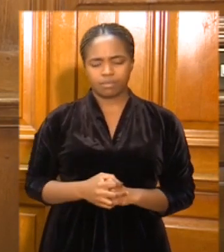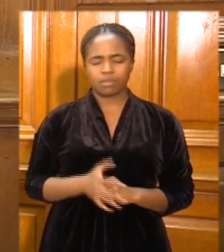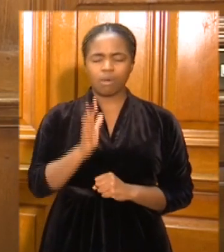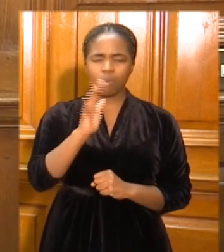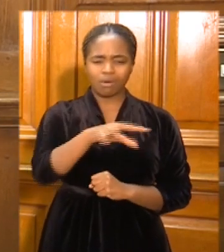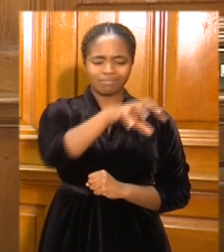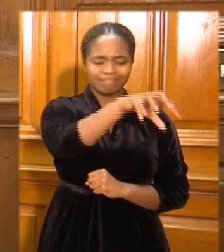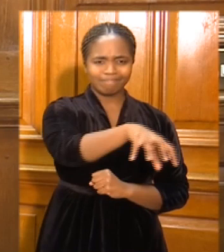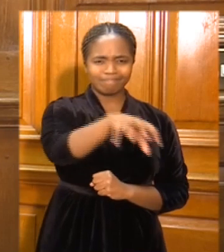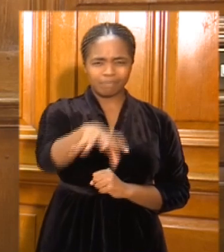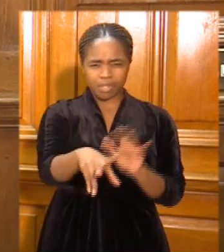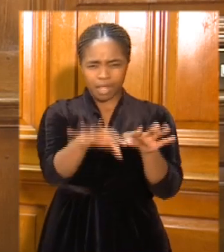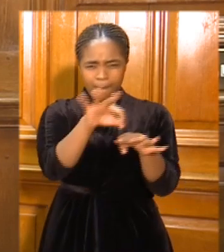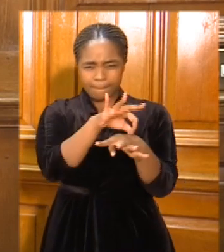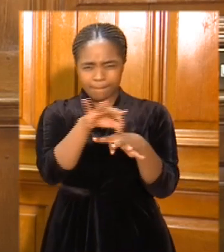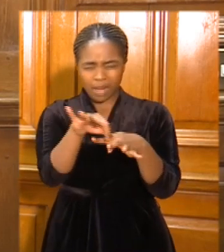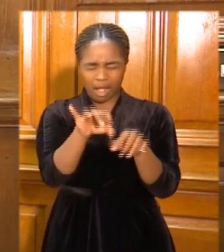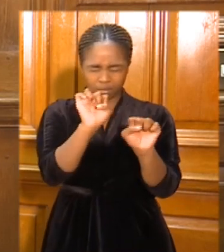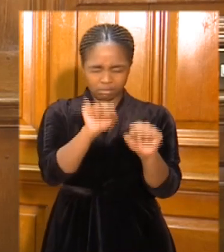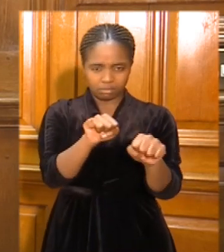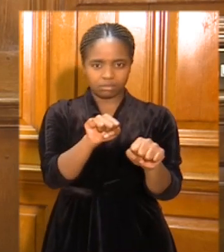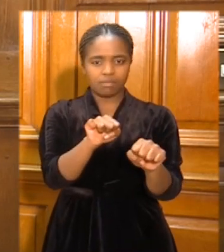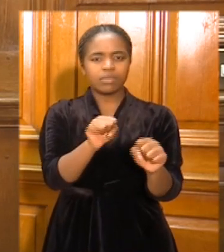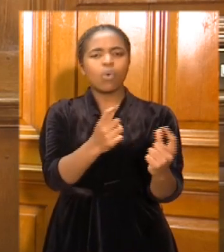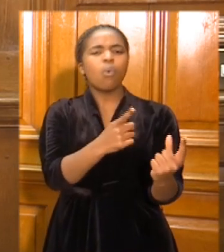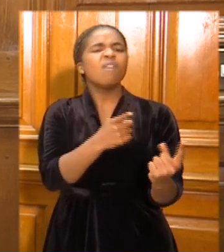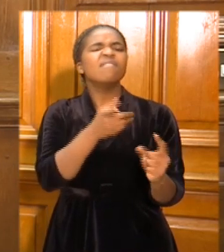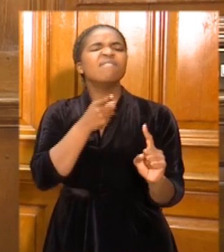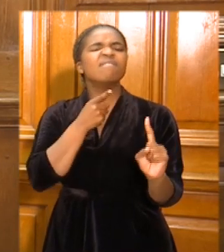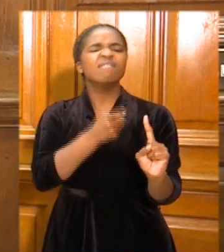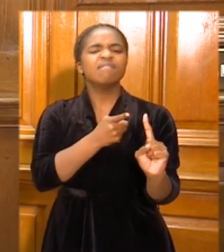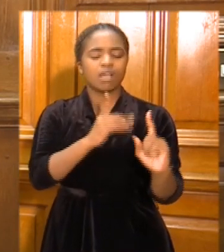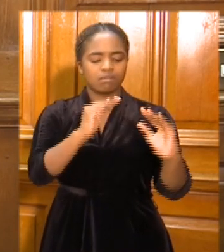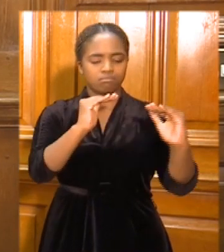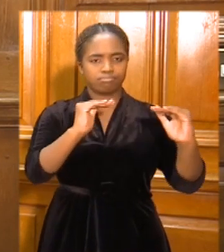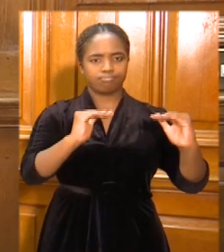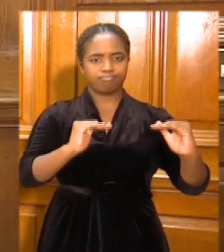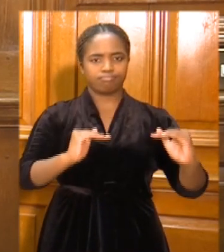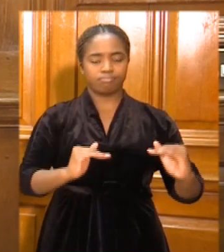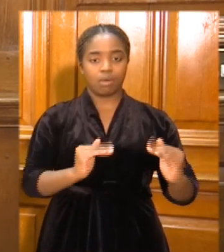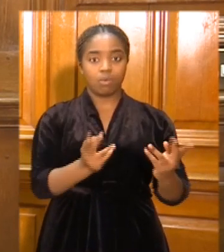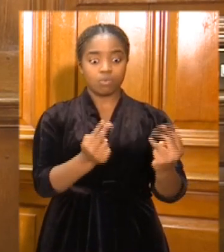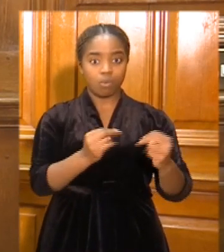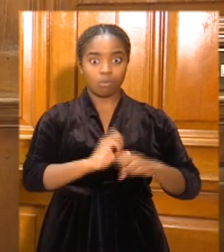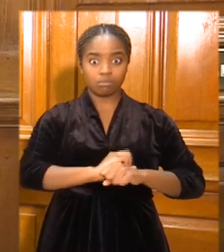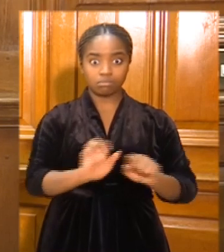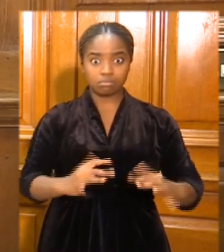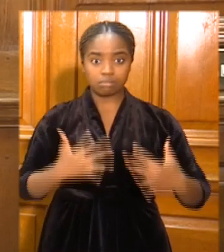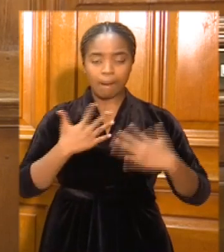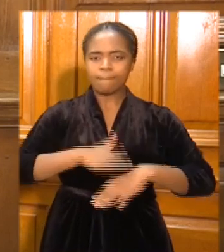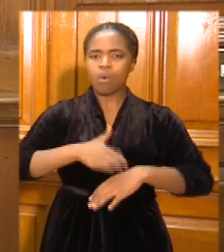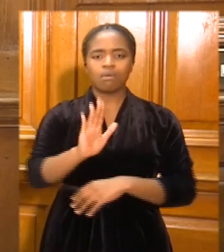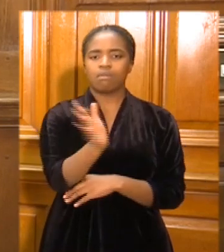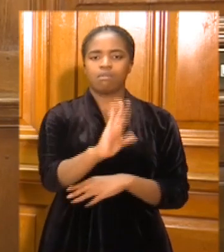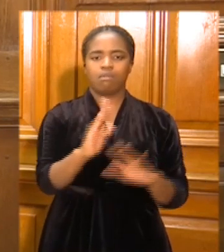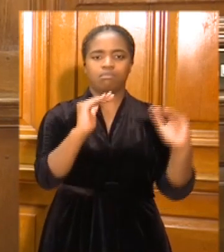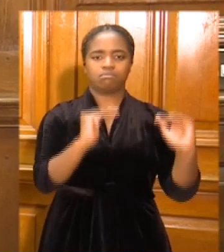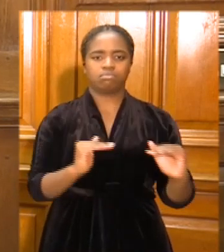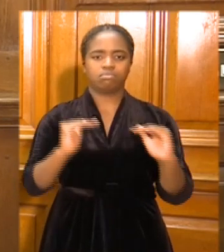intensive interventions aimed at decreasing the number of new infections. We're putting